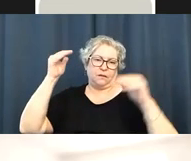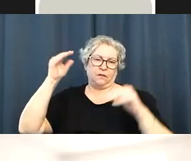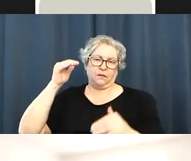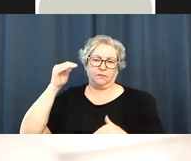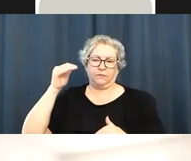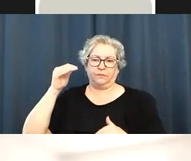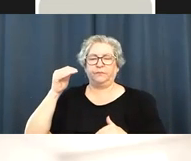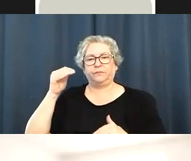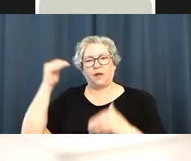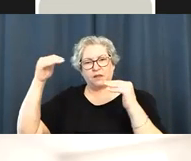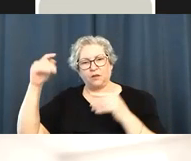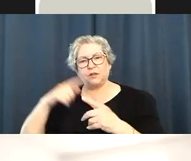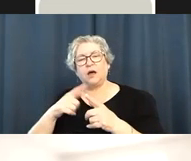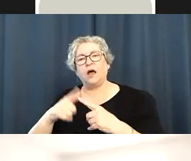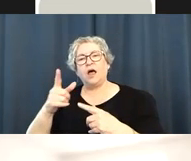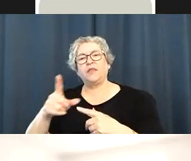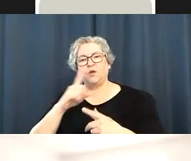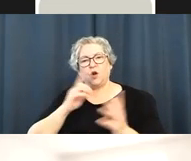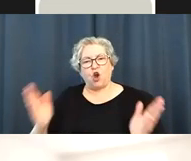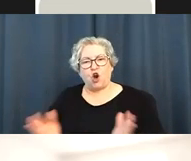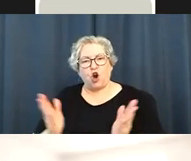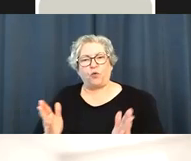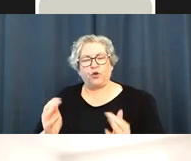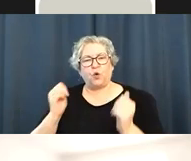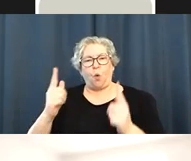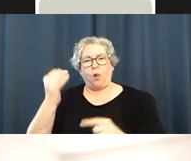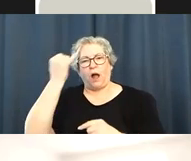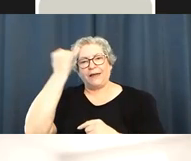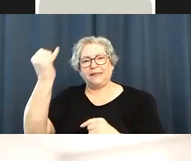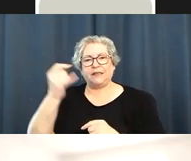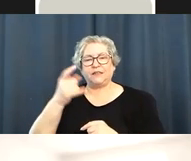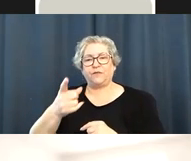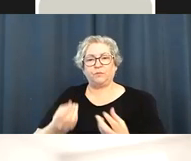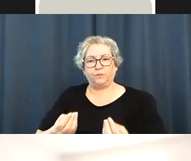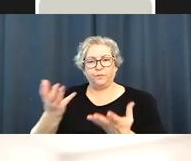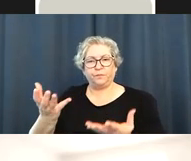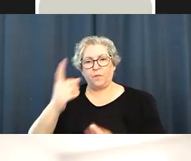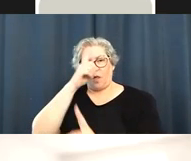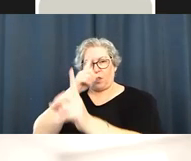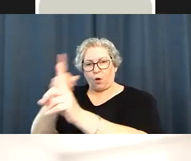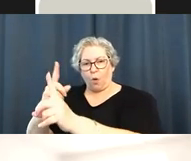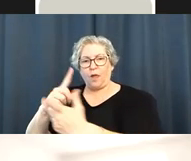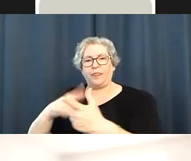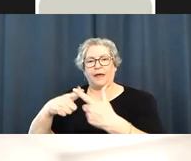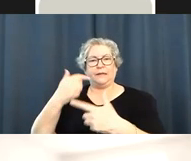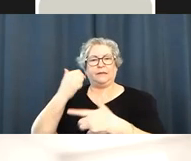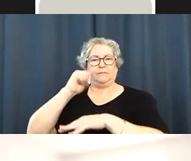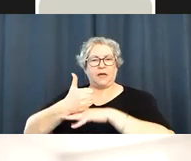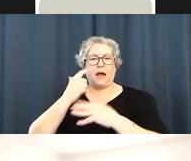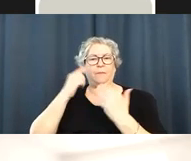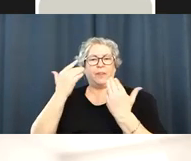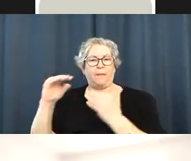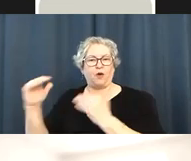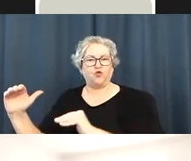And then you want to encourage all ideas, right? So if you create, if you provide them with a goal and set the boundaries, what you don't want to